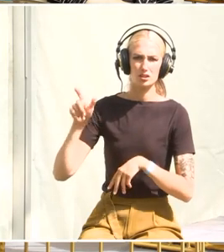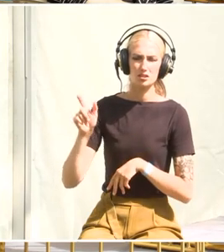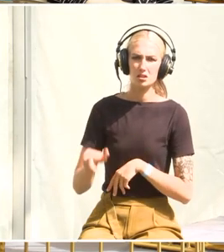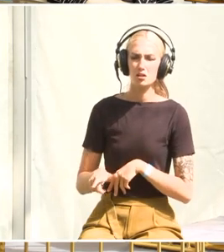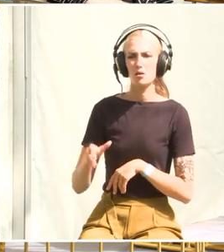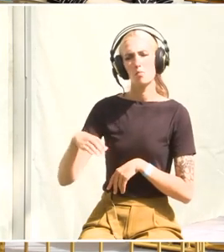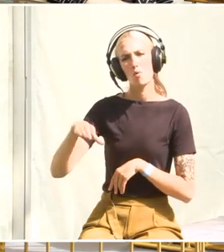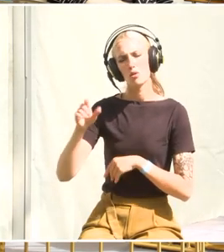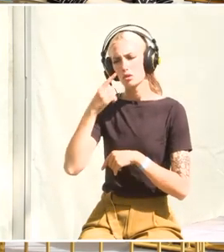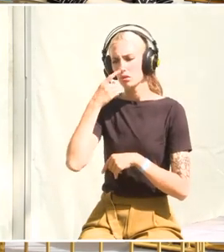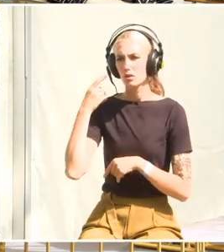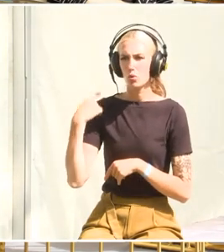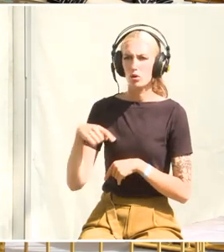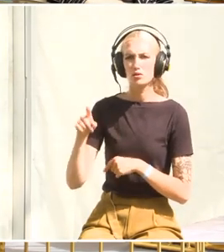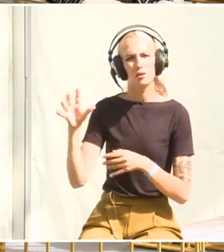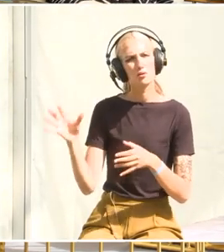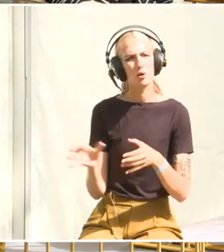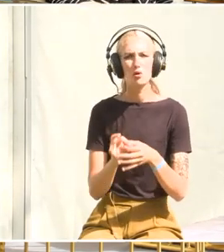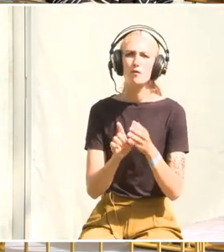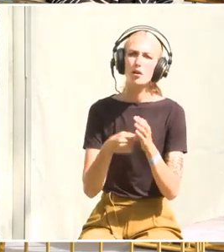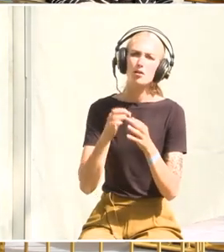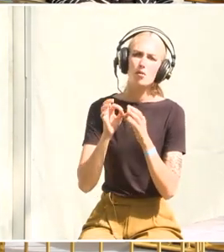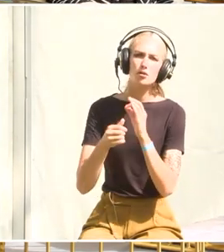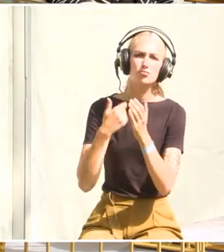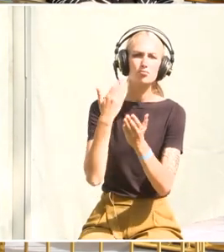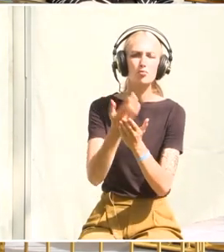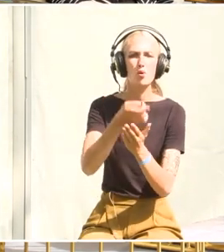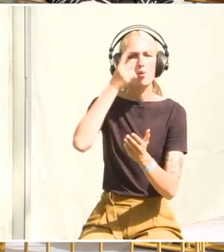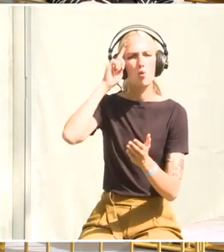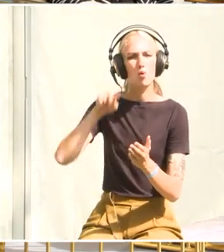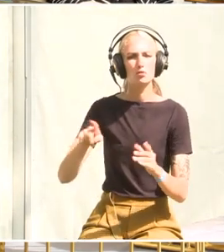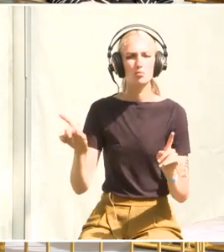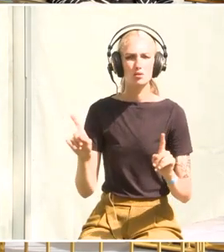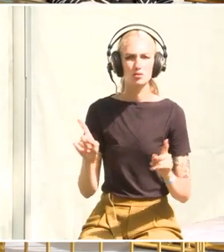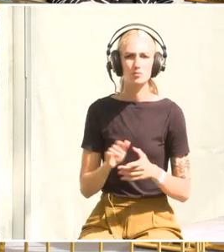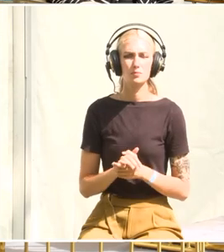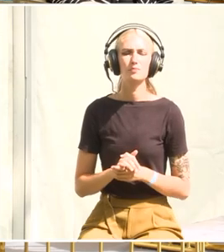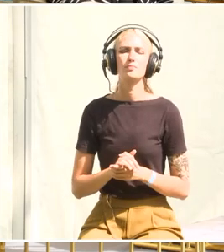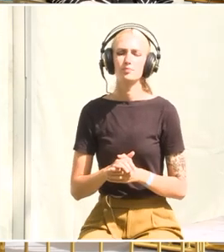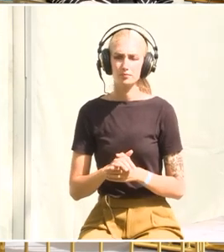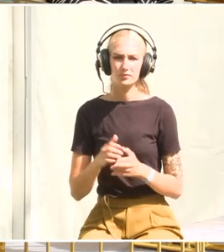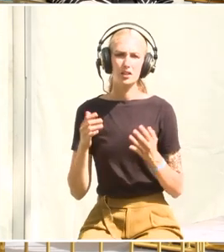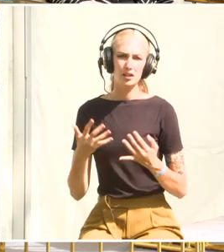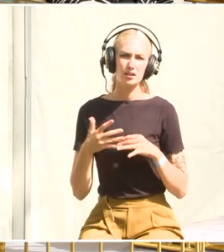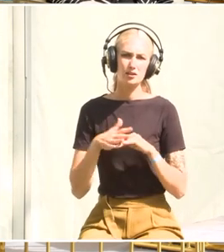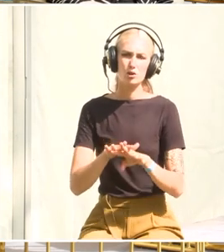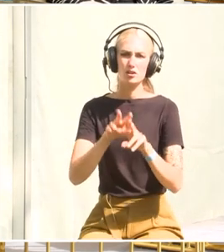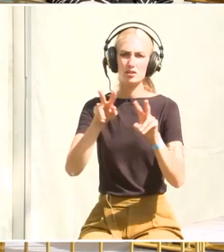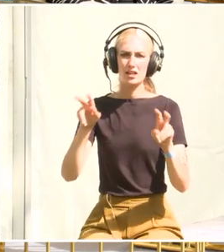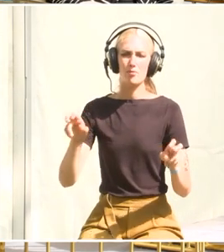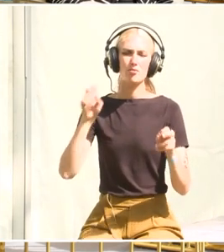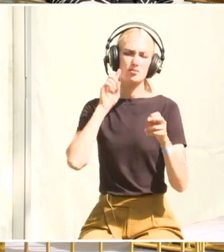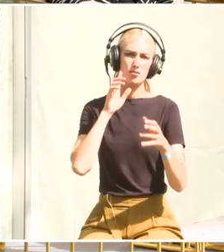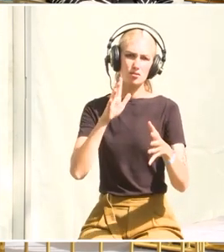think when I was connected with the integration, then I understood that we have to